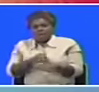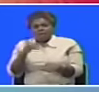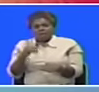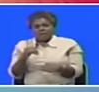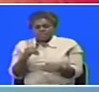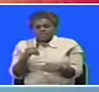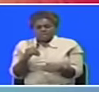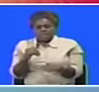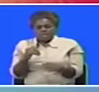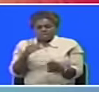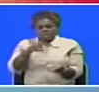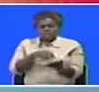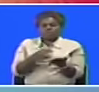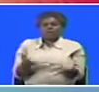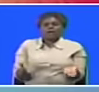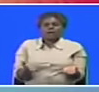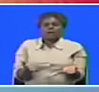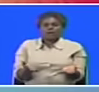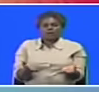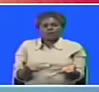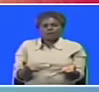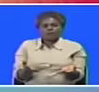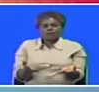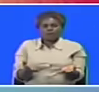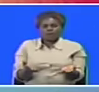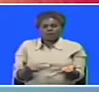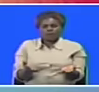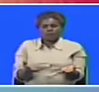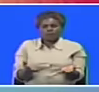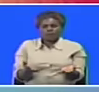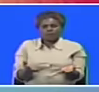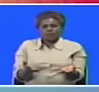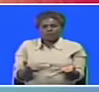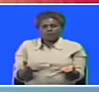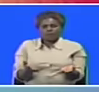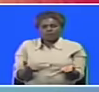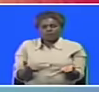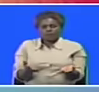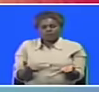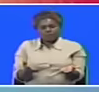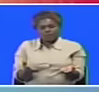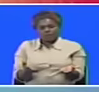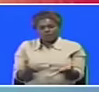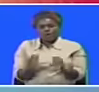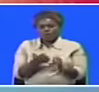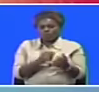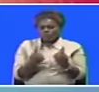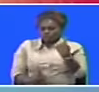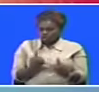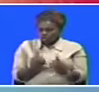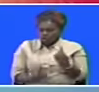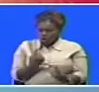why we are actually having this process prolonging to this particular time of the day. Well, the big contest has been